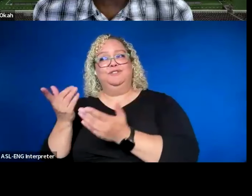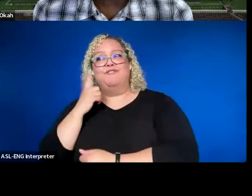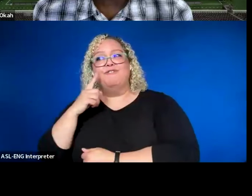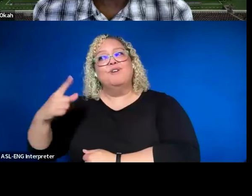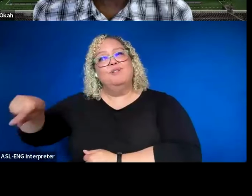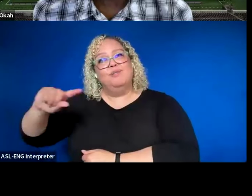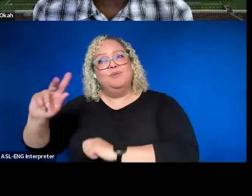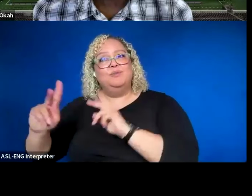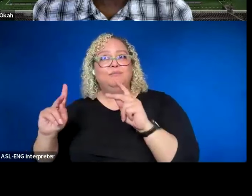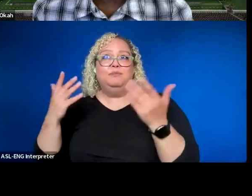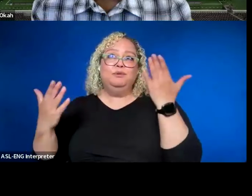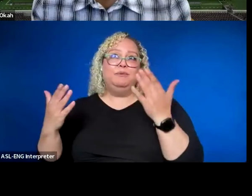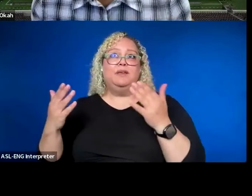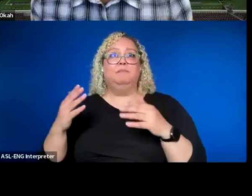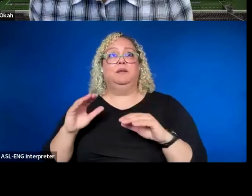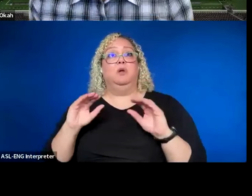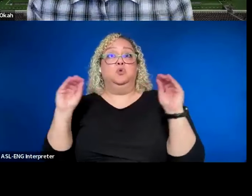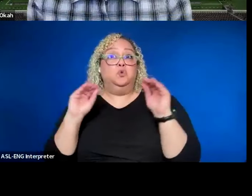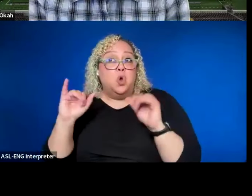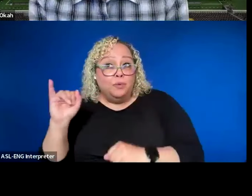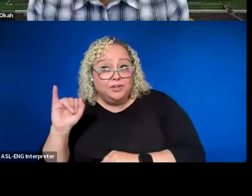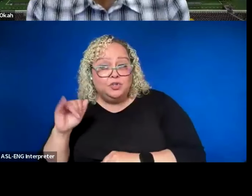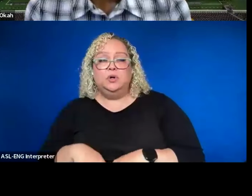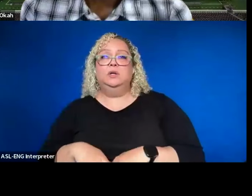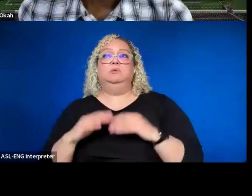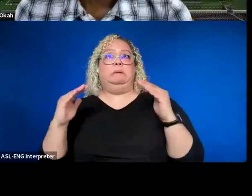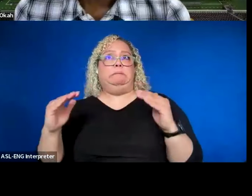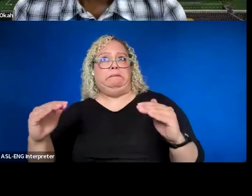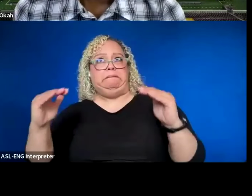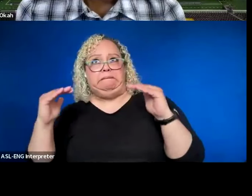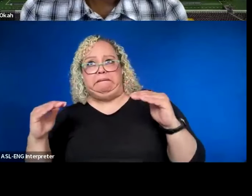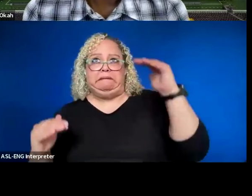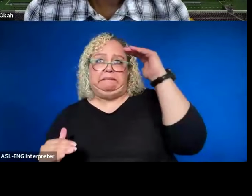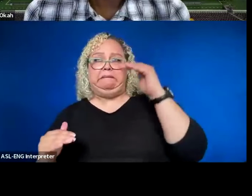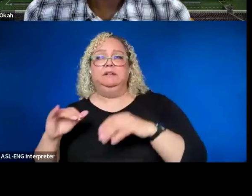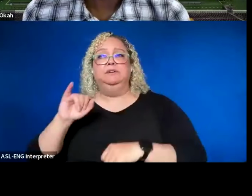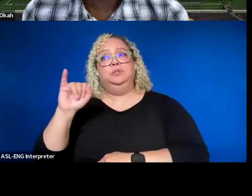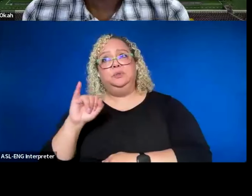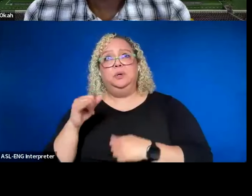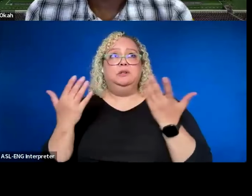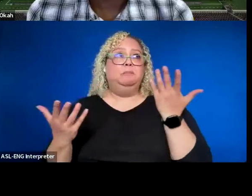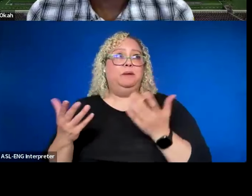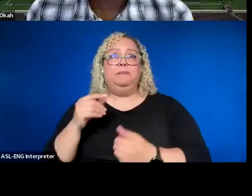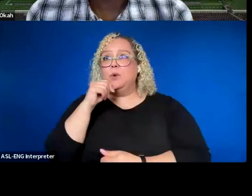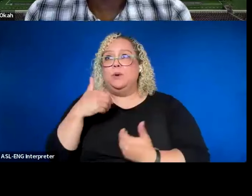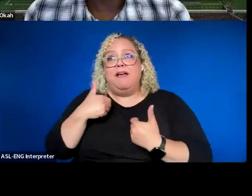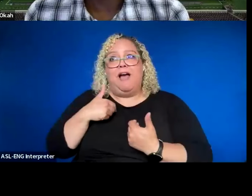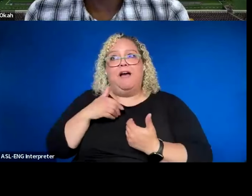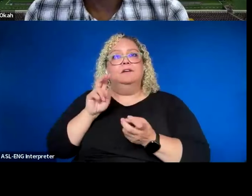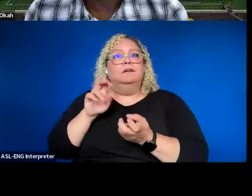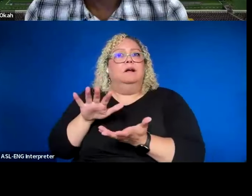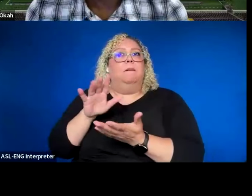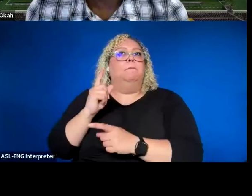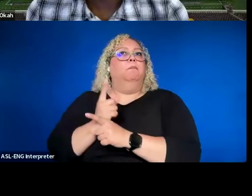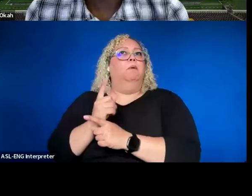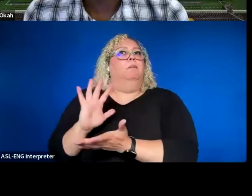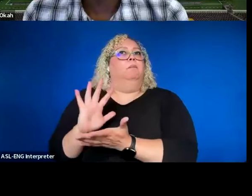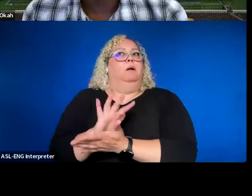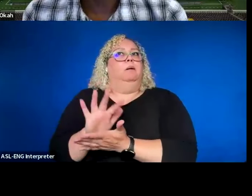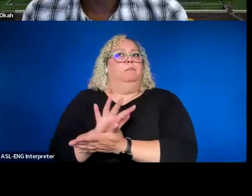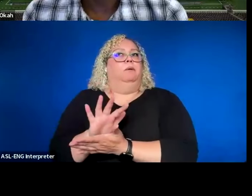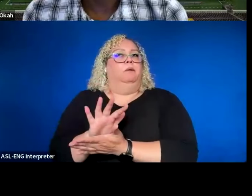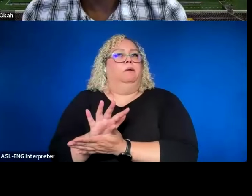underinsured, uninsured, lacking in documentation, et cetera, for all of those barriers. So we have to think about